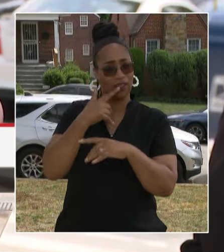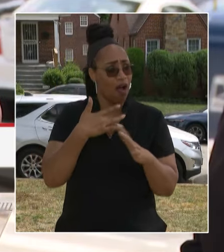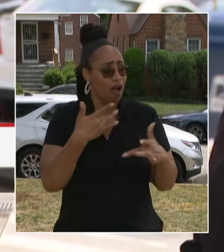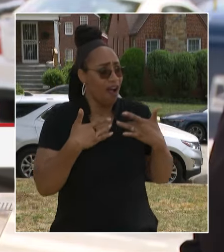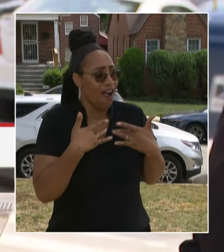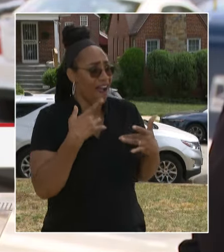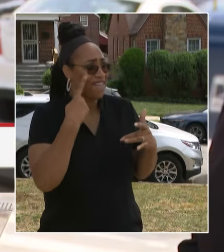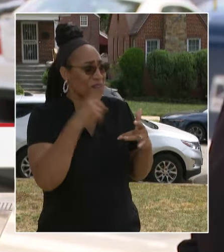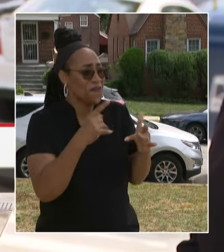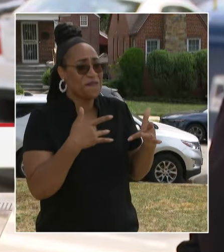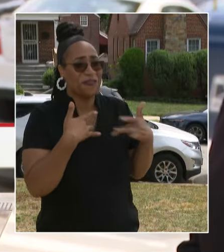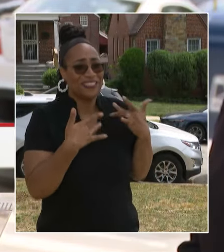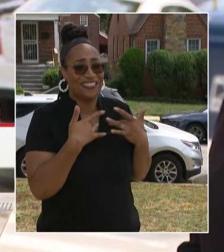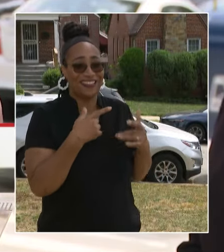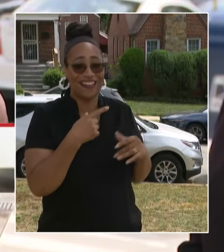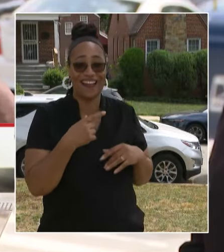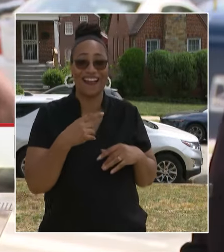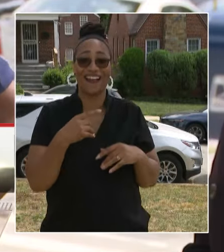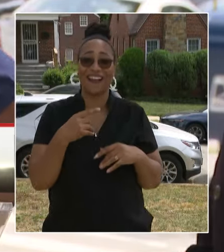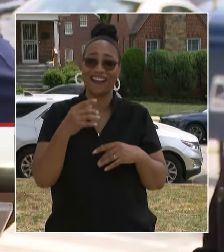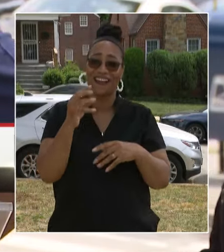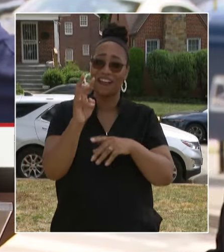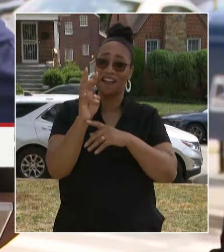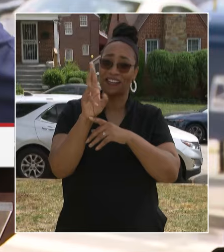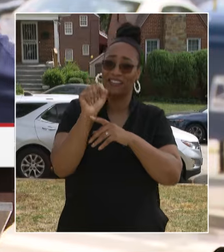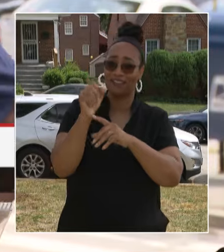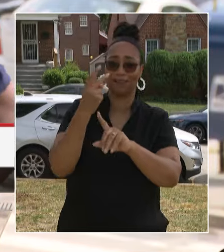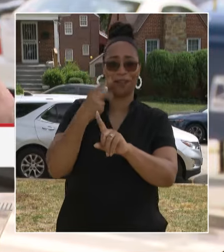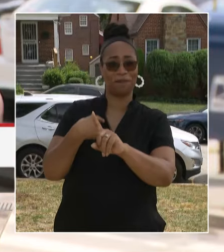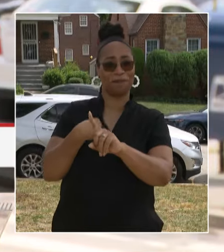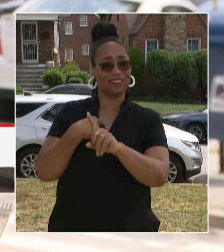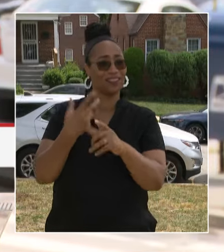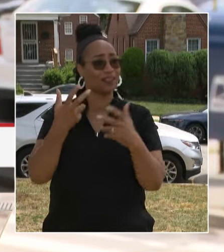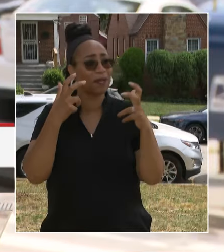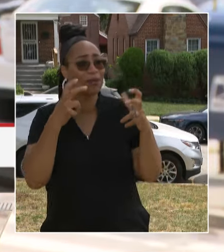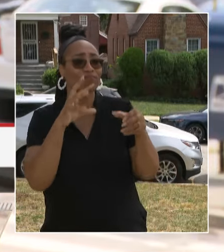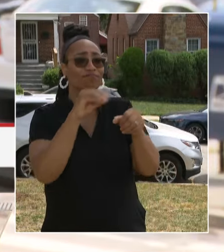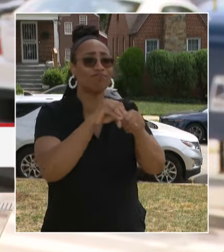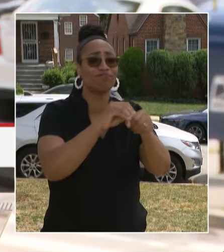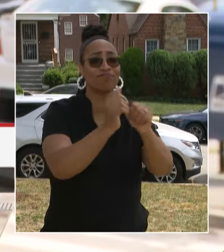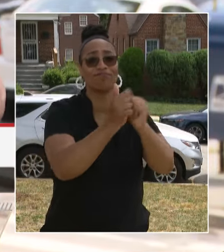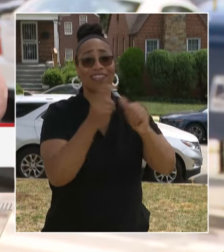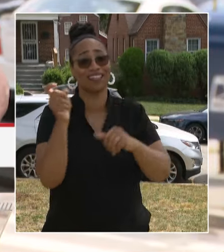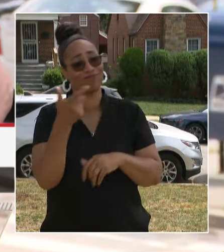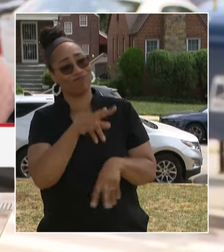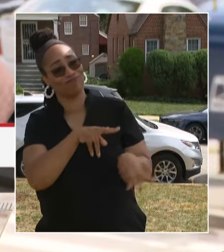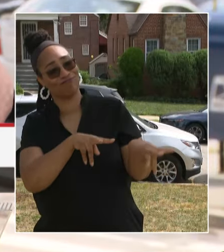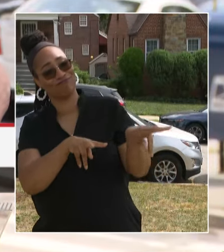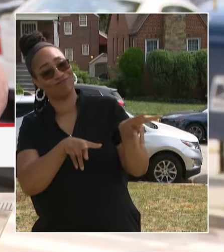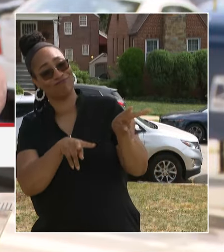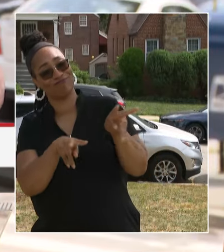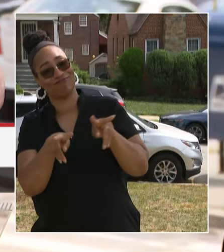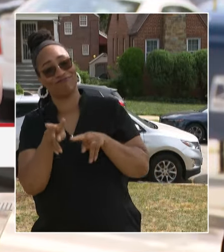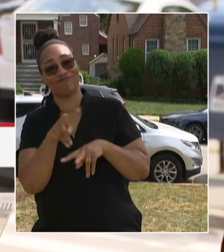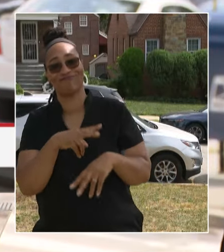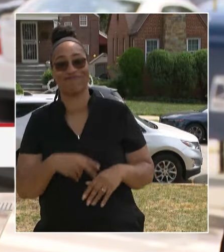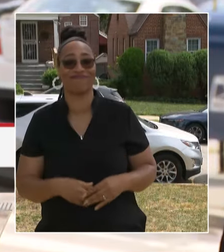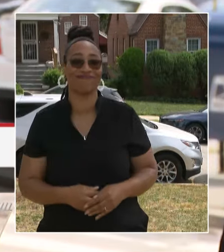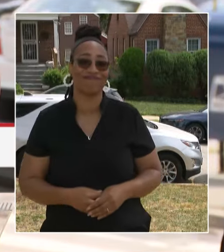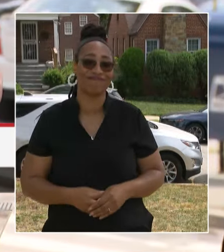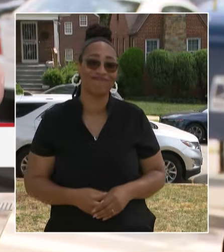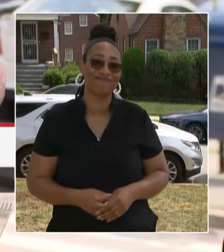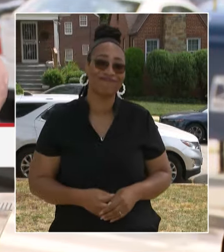on Gallatin Street. Me and Harry playing football with a bunch of our friends. Came up to us and asked